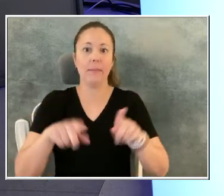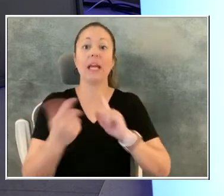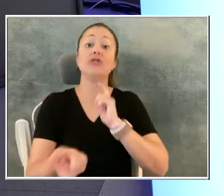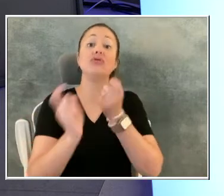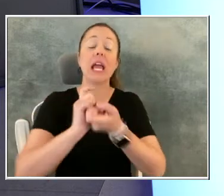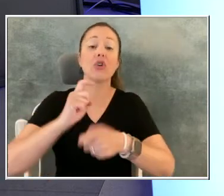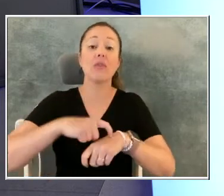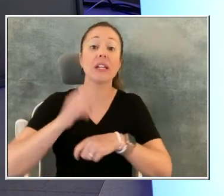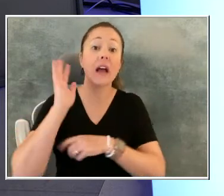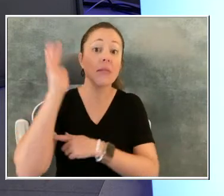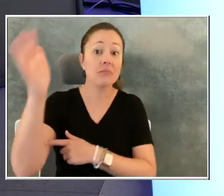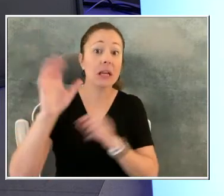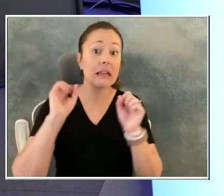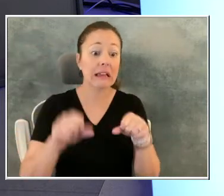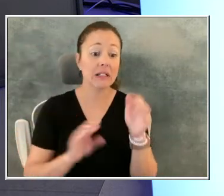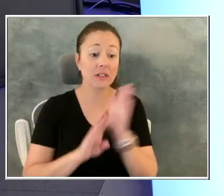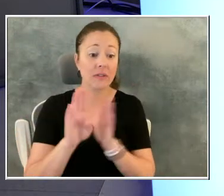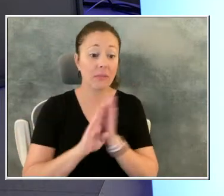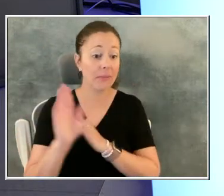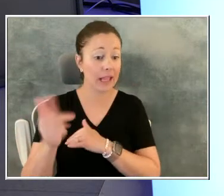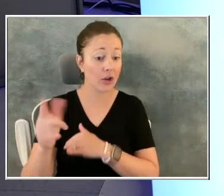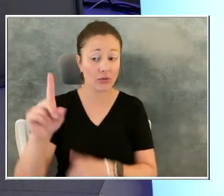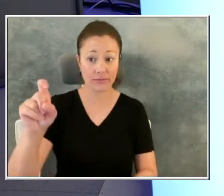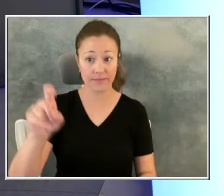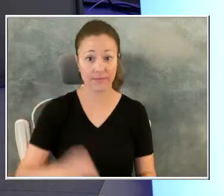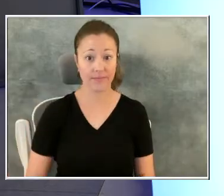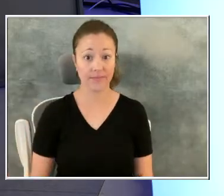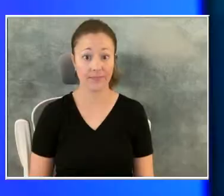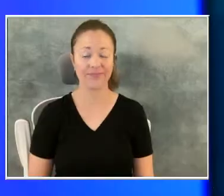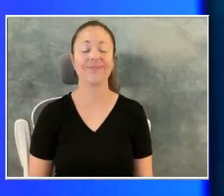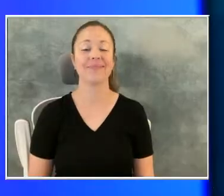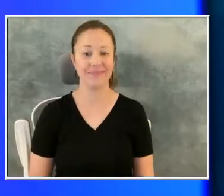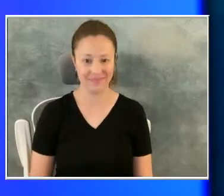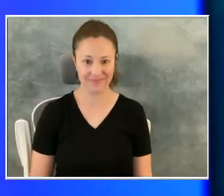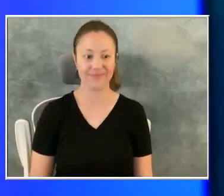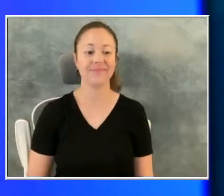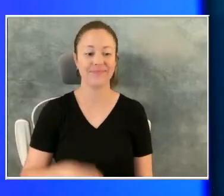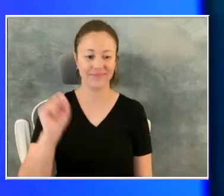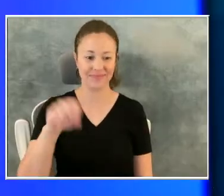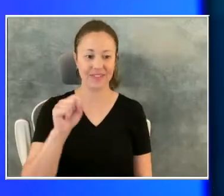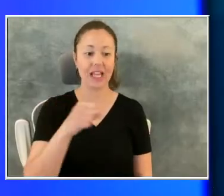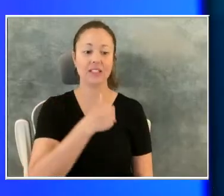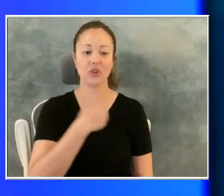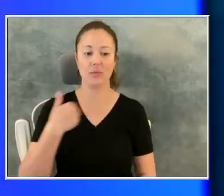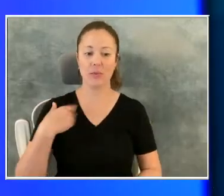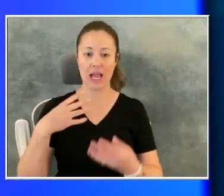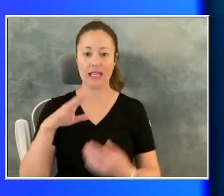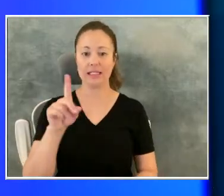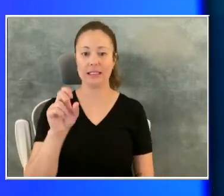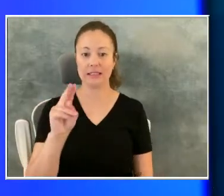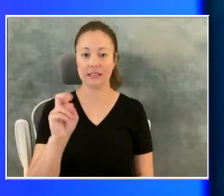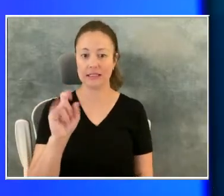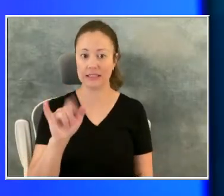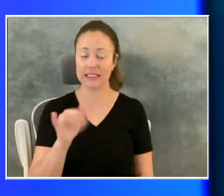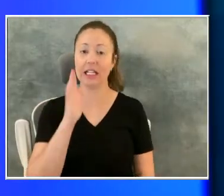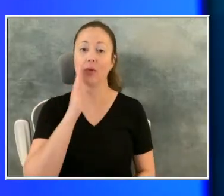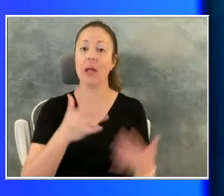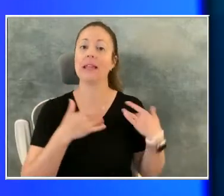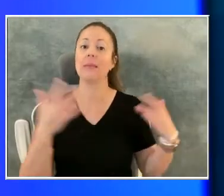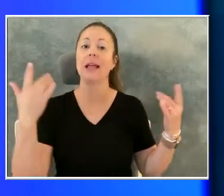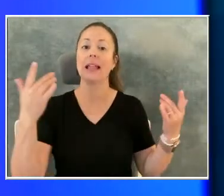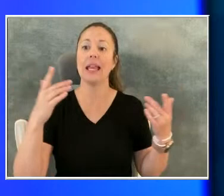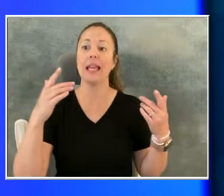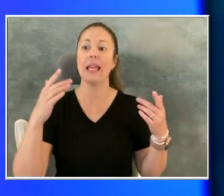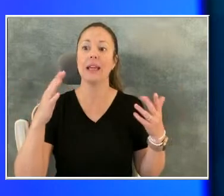could I get it a few years from now? Absolutely. So breast density commonly decreases as we get